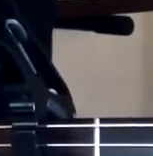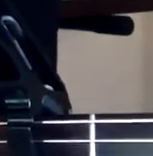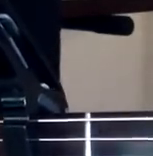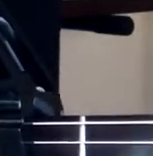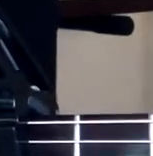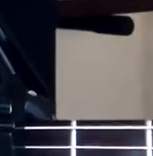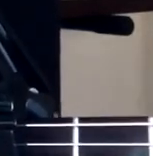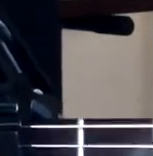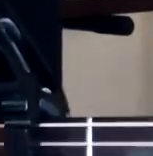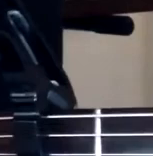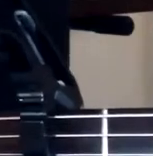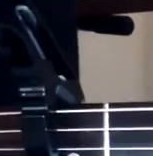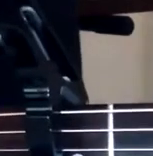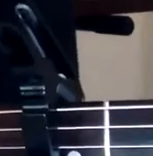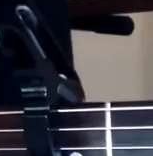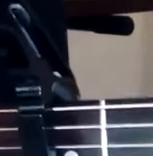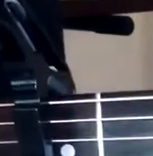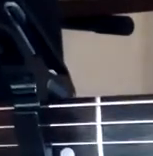know.